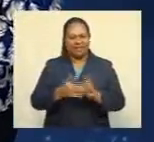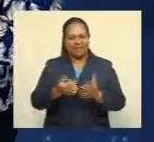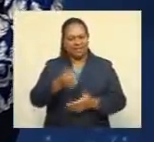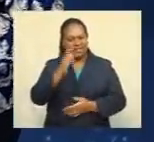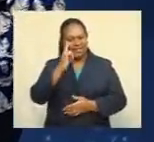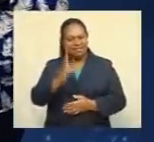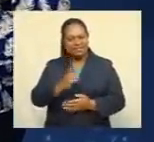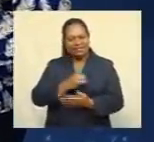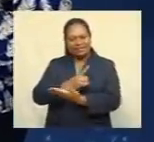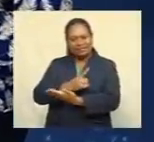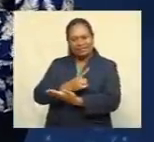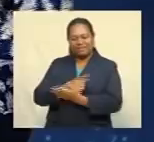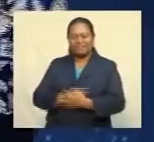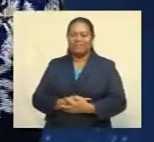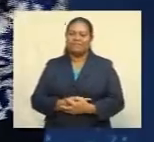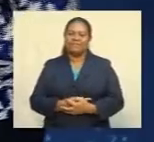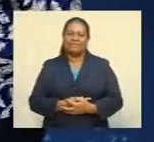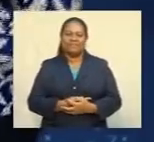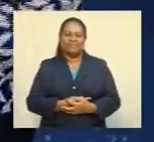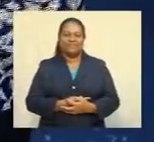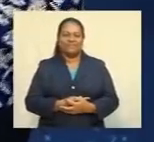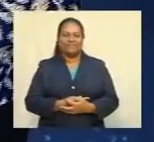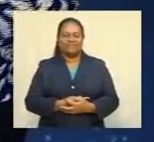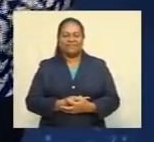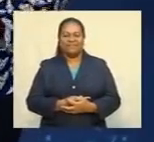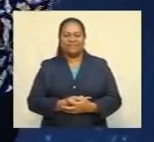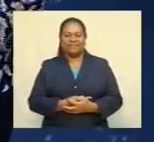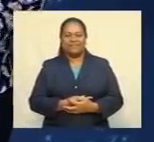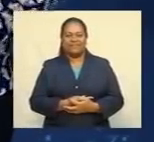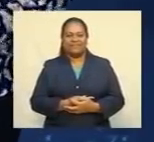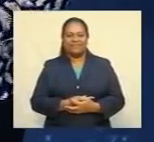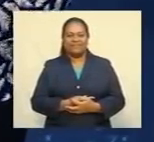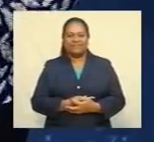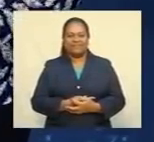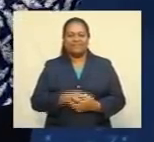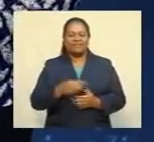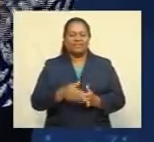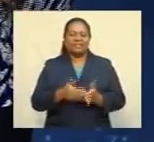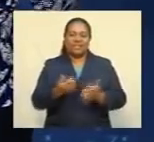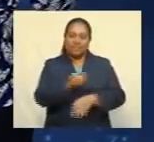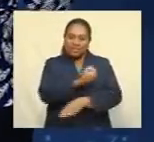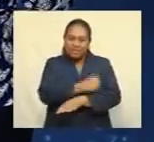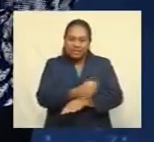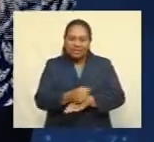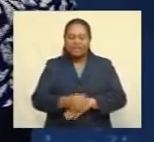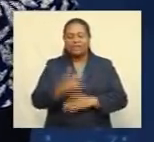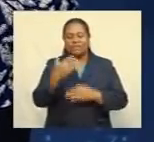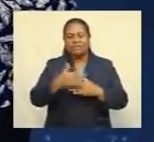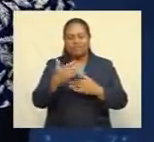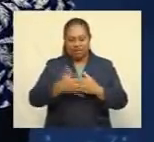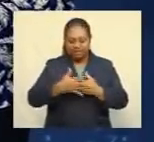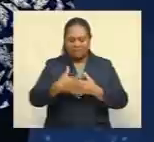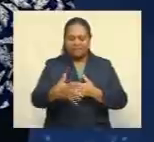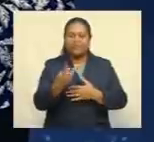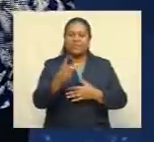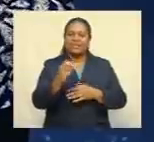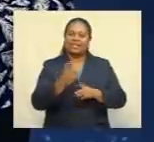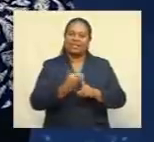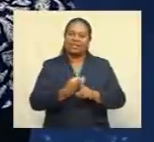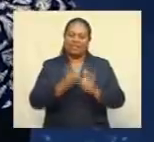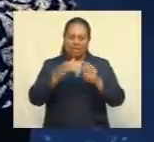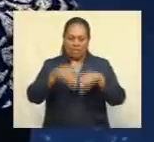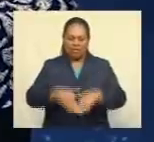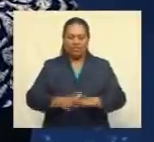friend Will here was all smiles. At sea, southeast winds 15 to 20 knots, moderate